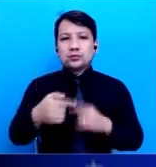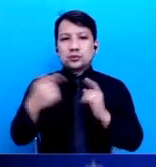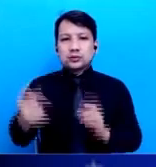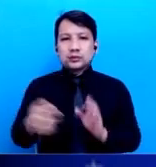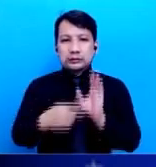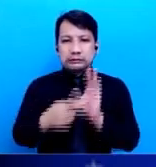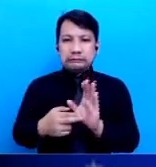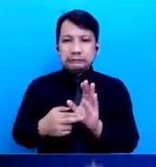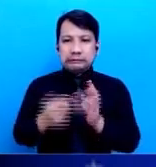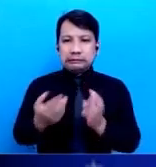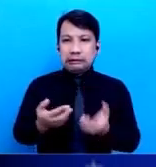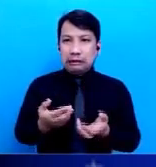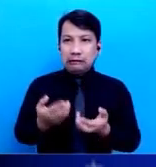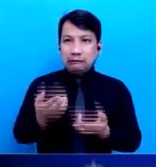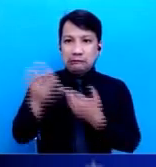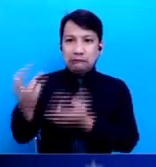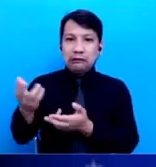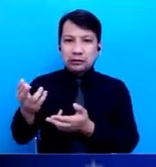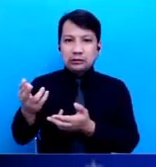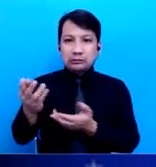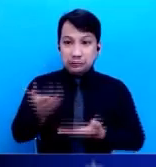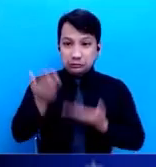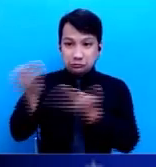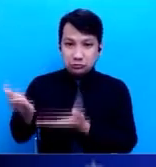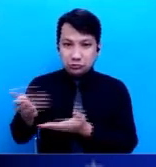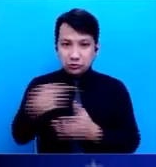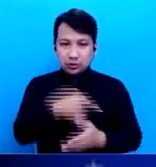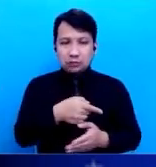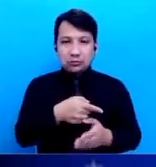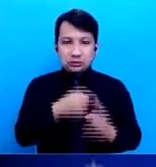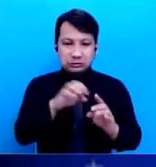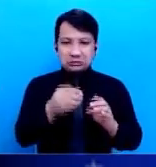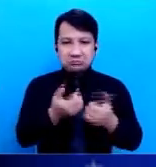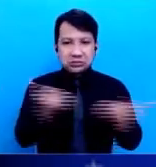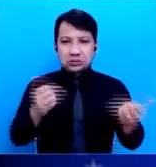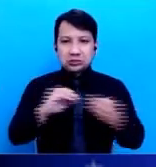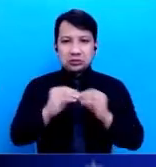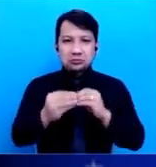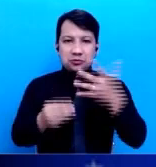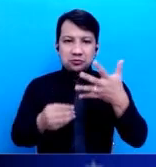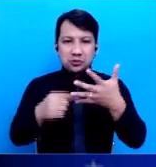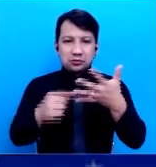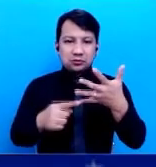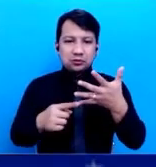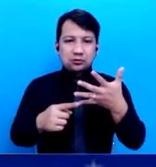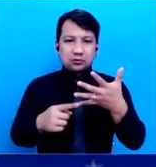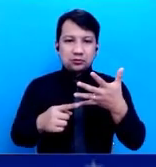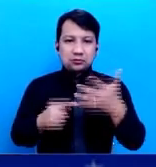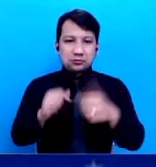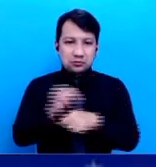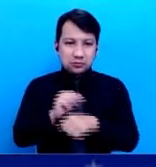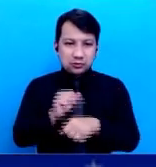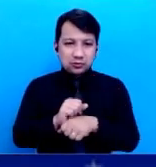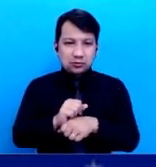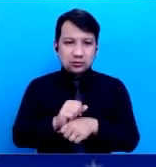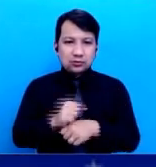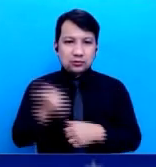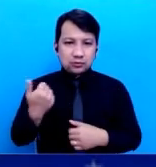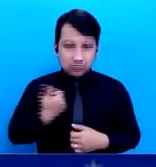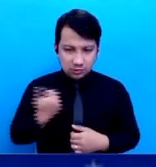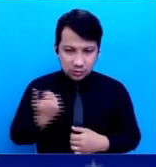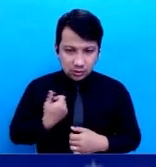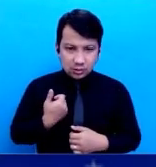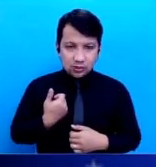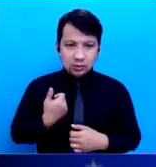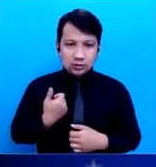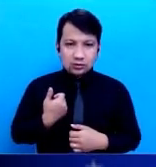and Field Association o PATAFA ang world rank number 5. I work myself hard to be where